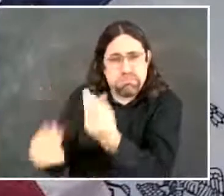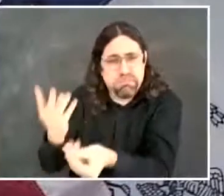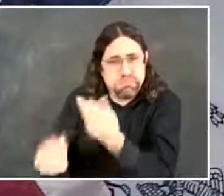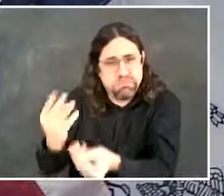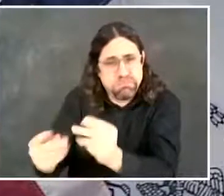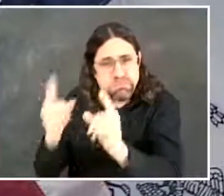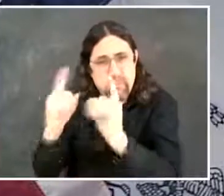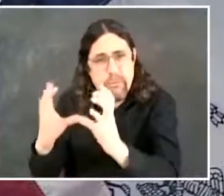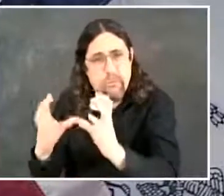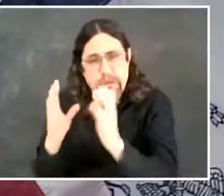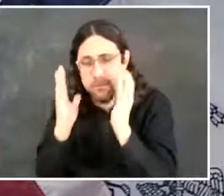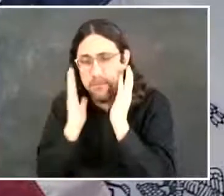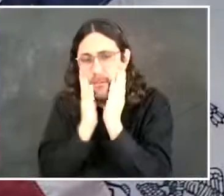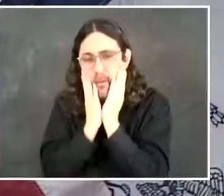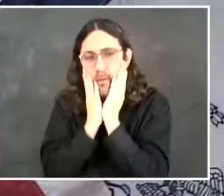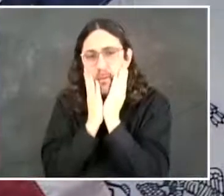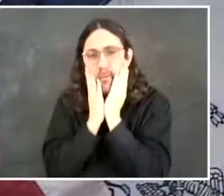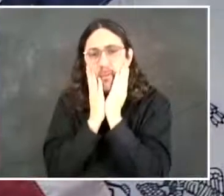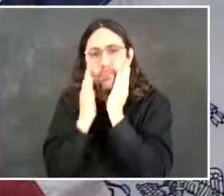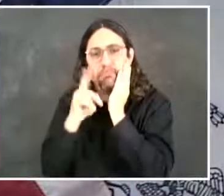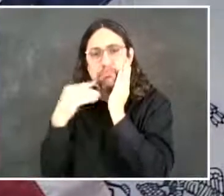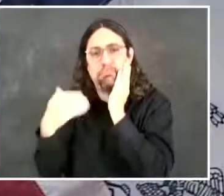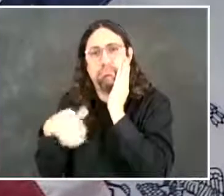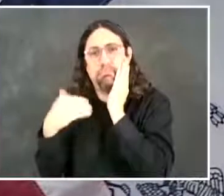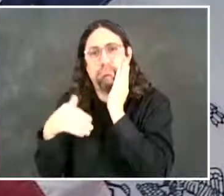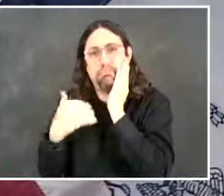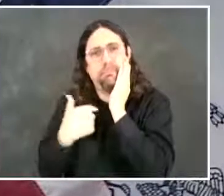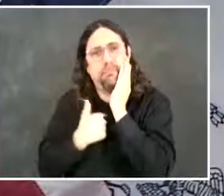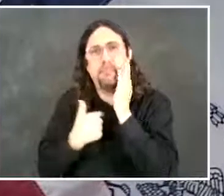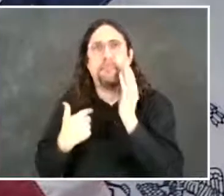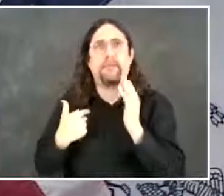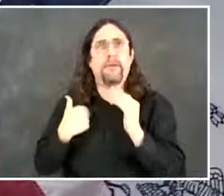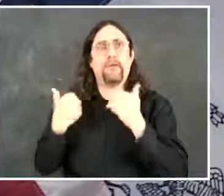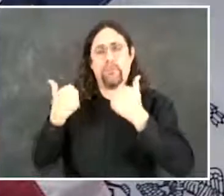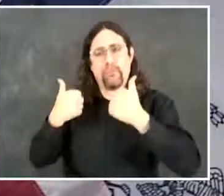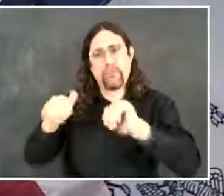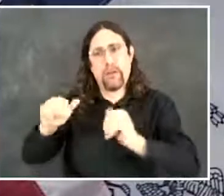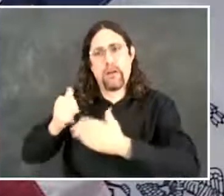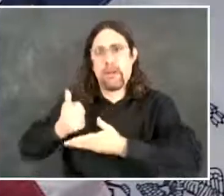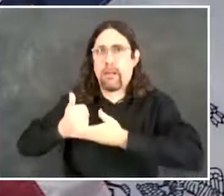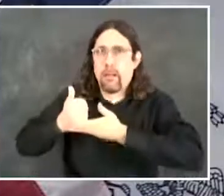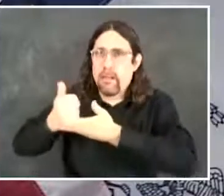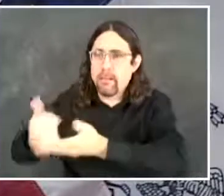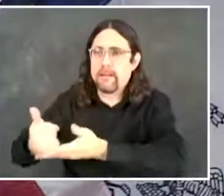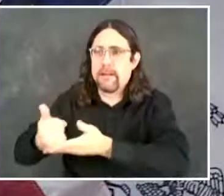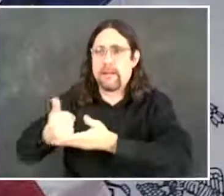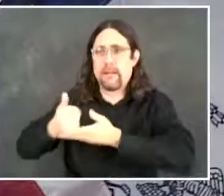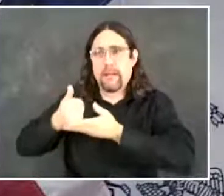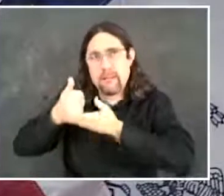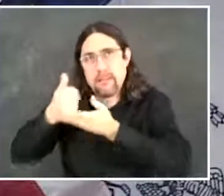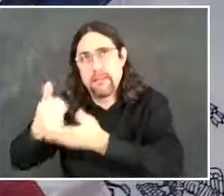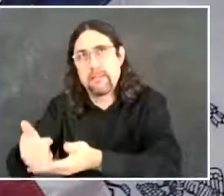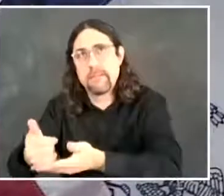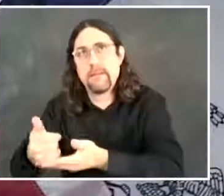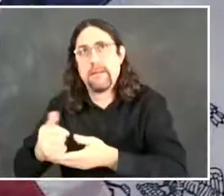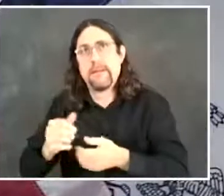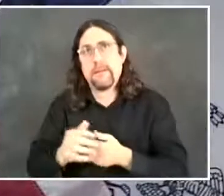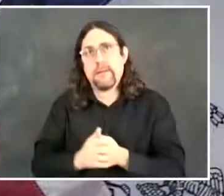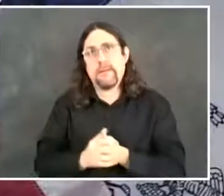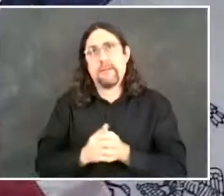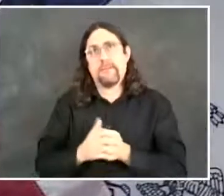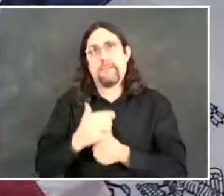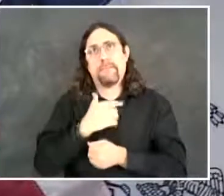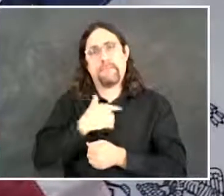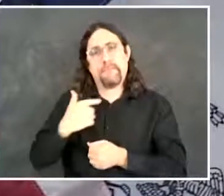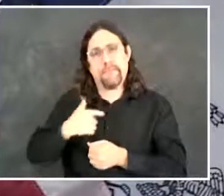can do better, all of us, and we'll certainly work with the state. I think the one thing we now know about the nursing homes is the status quo cannot continue, to say the least,